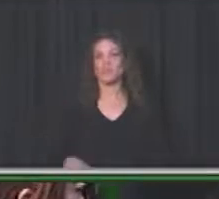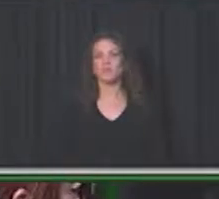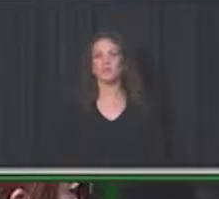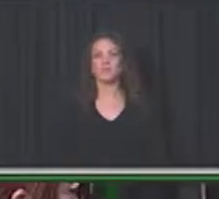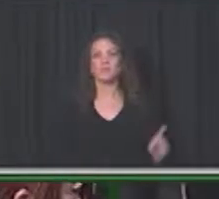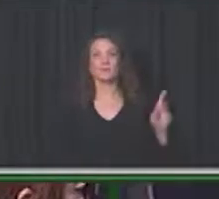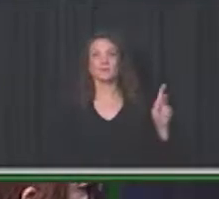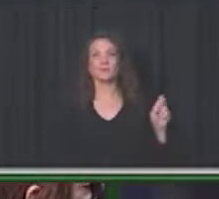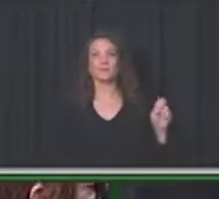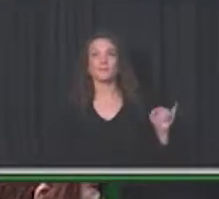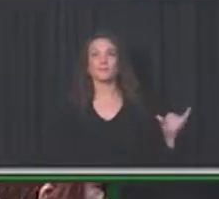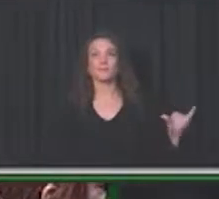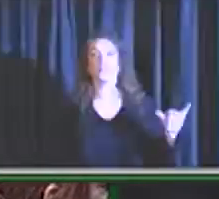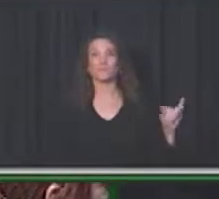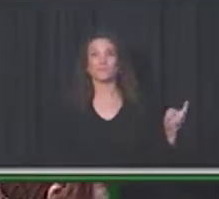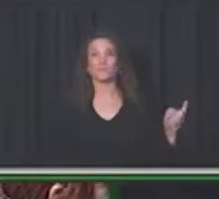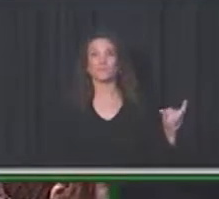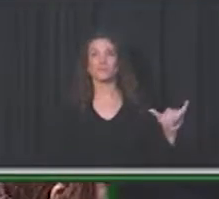Kenny Young.